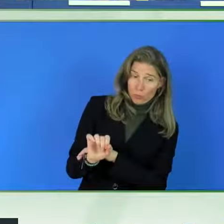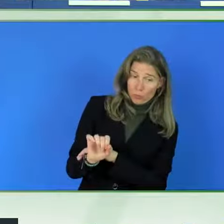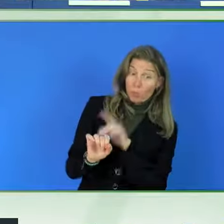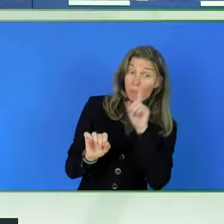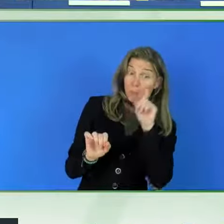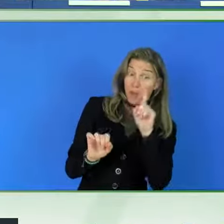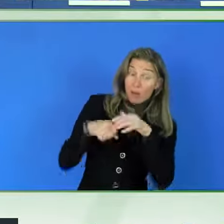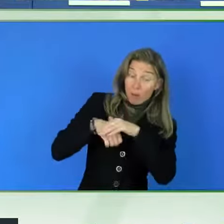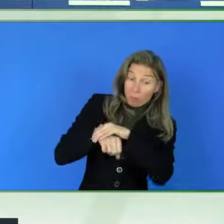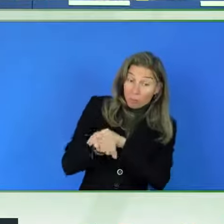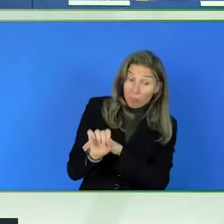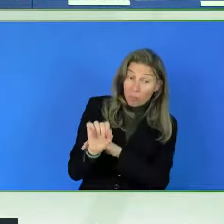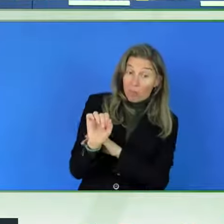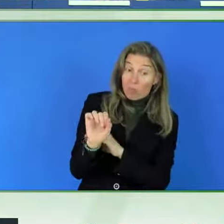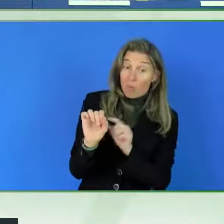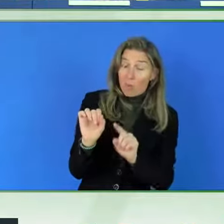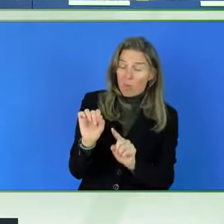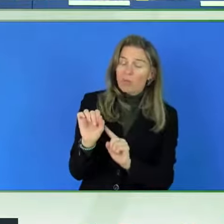different.